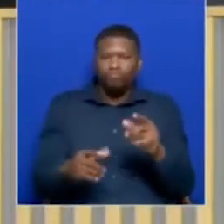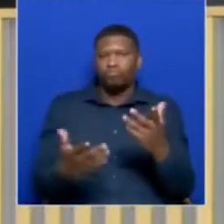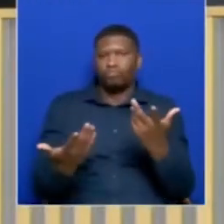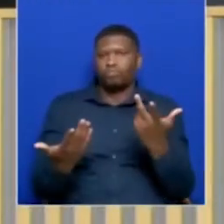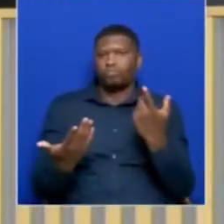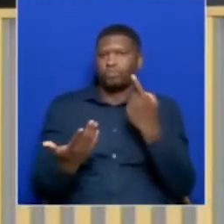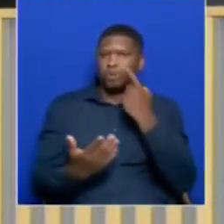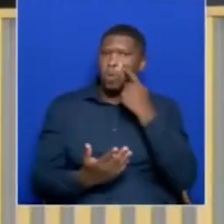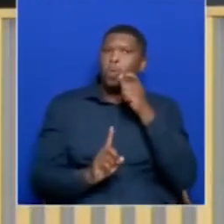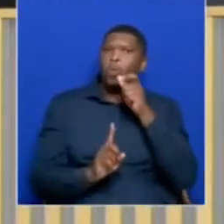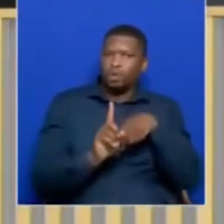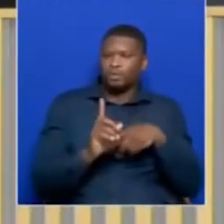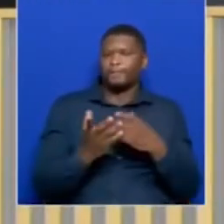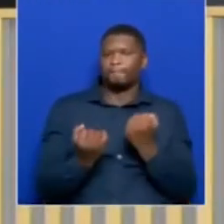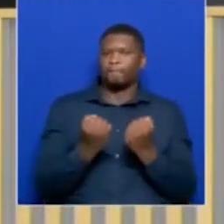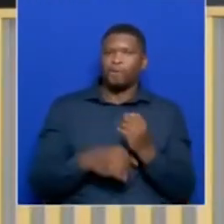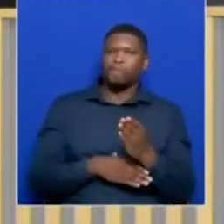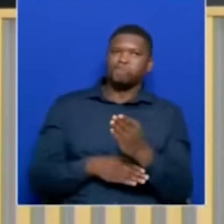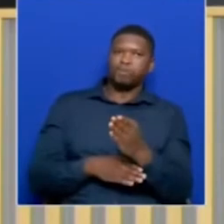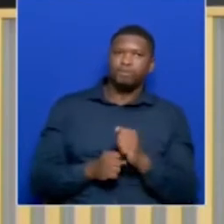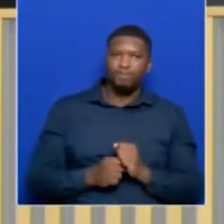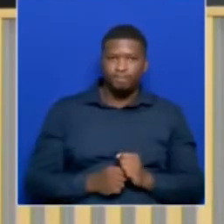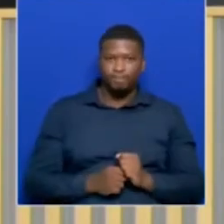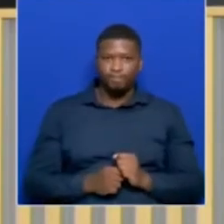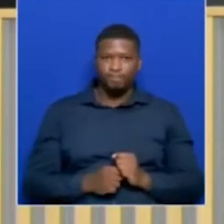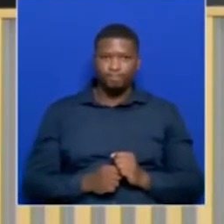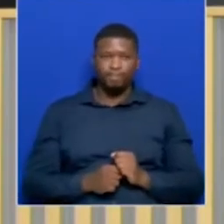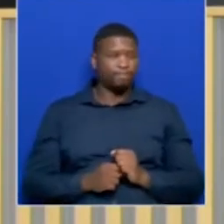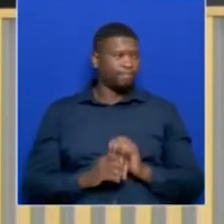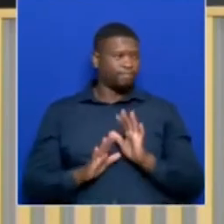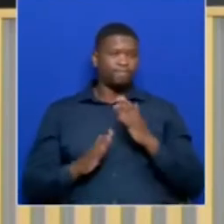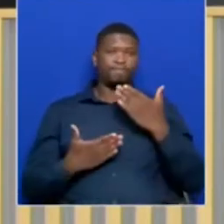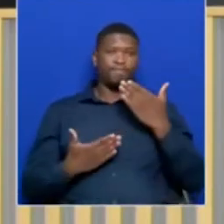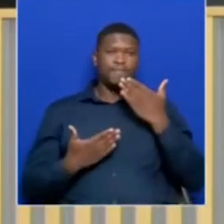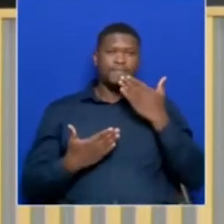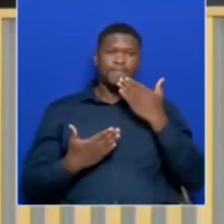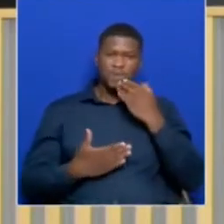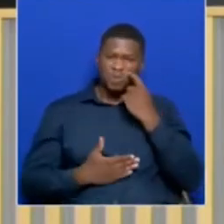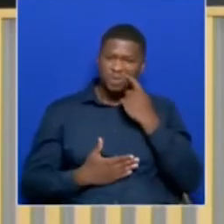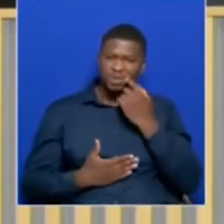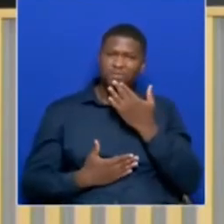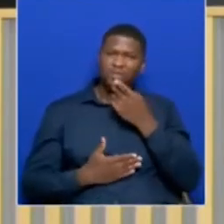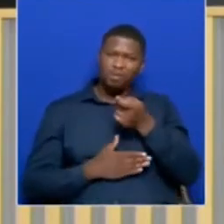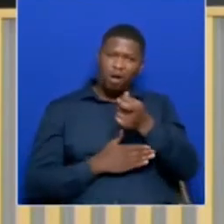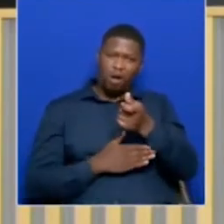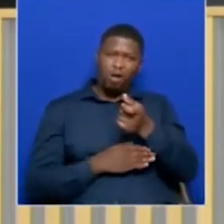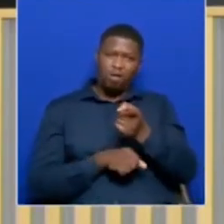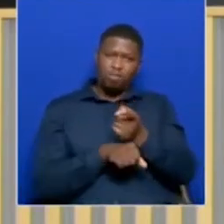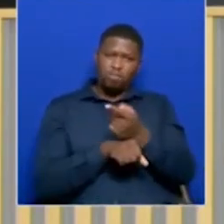Thank you, witness. You just give us a moment. Just yes, please. Thank you, Chair.